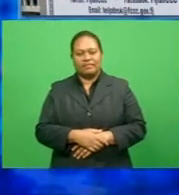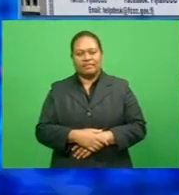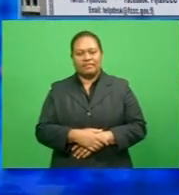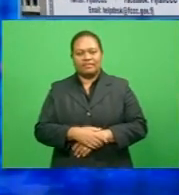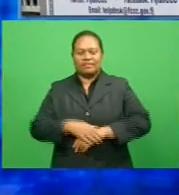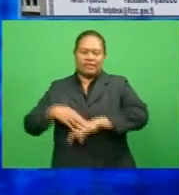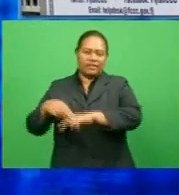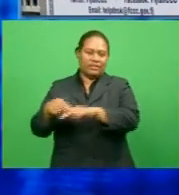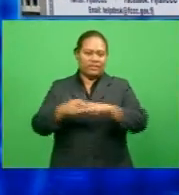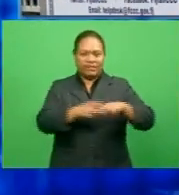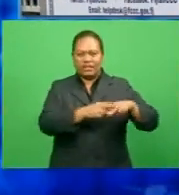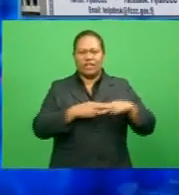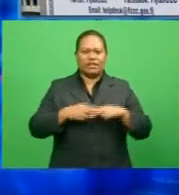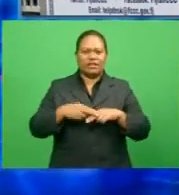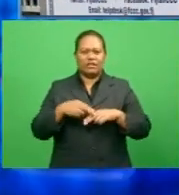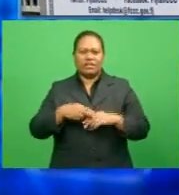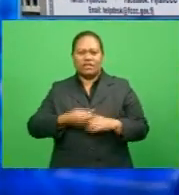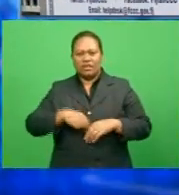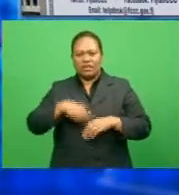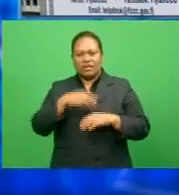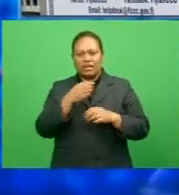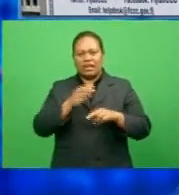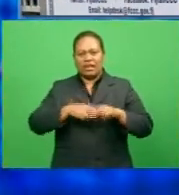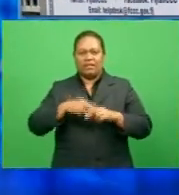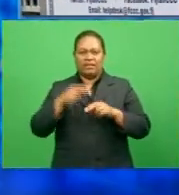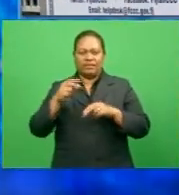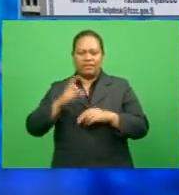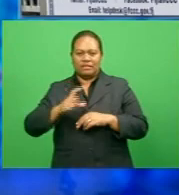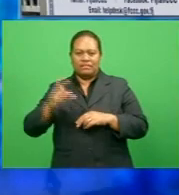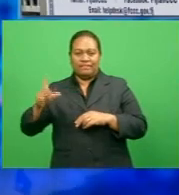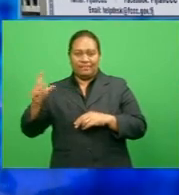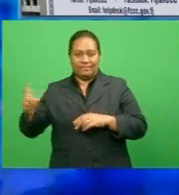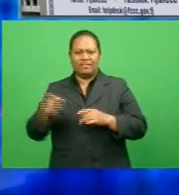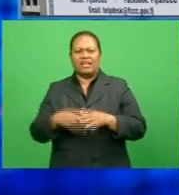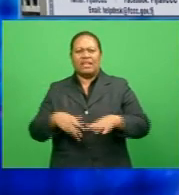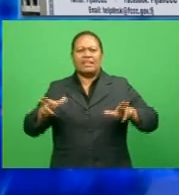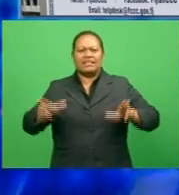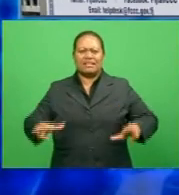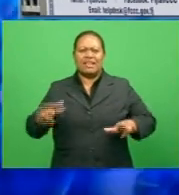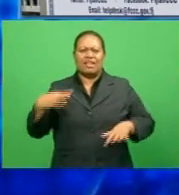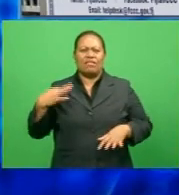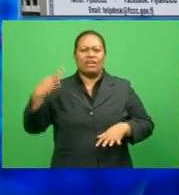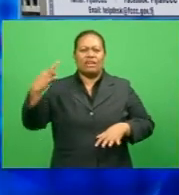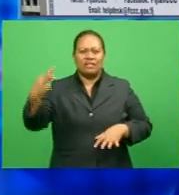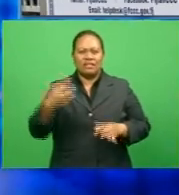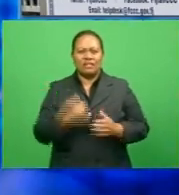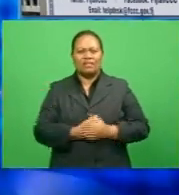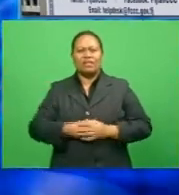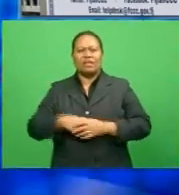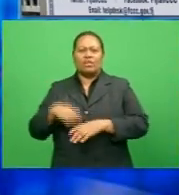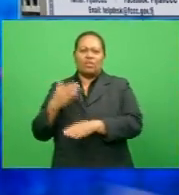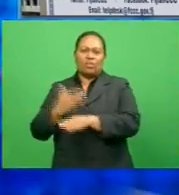The Fijian Competition and Consumer Commission has signed a voluntary compliance framework agreement with JAXA Fiji to comply with